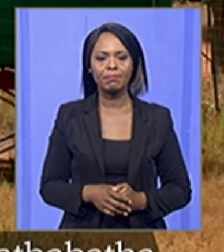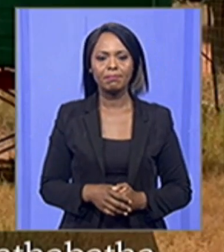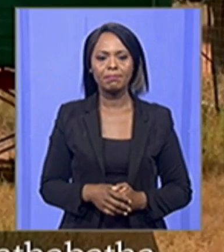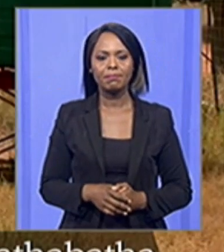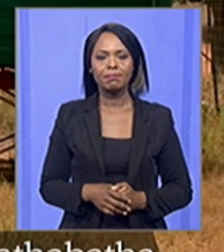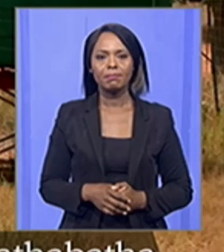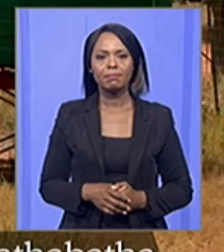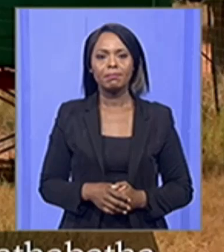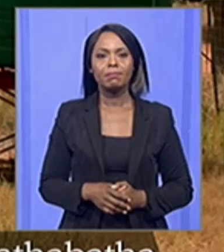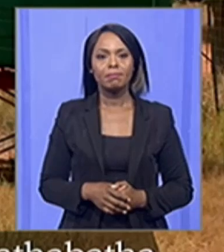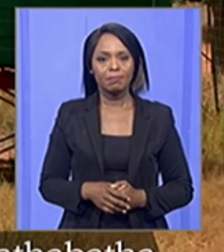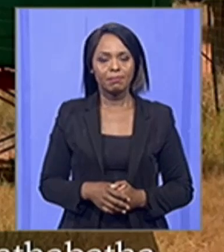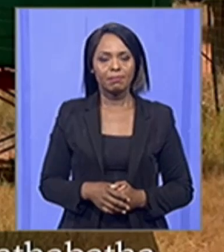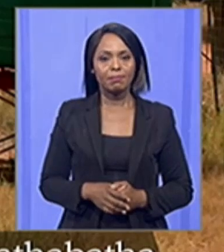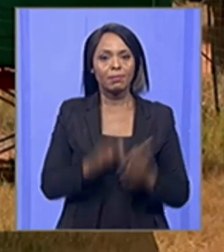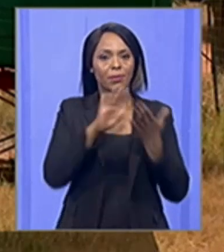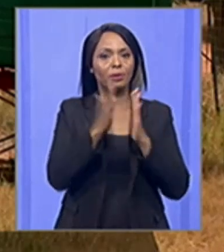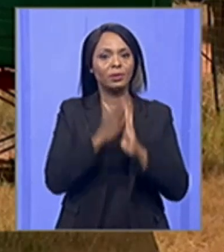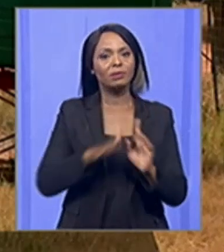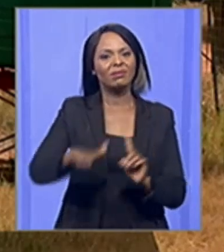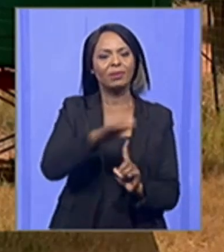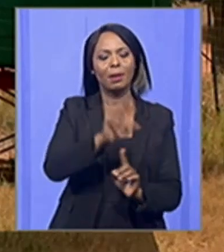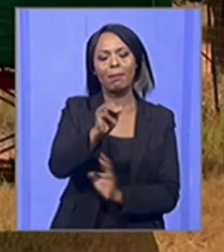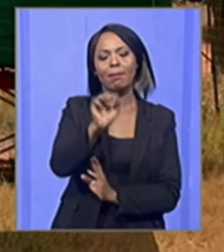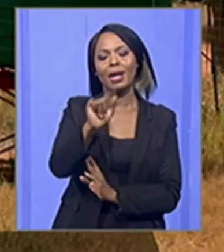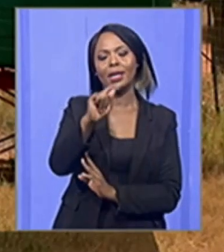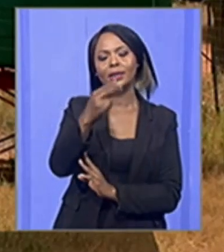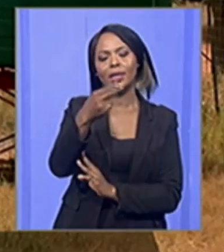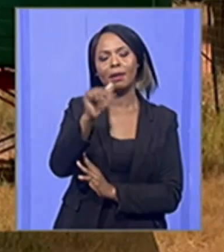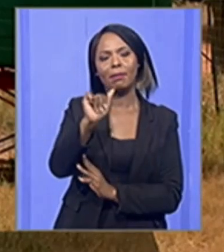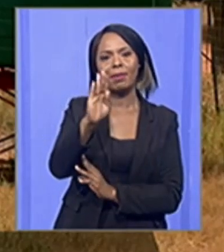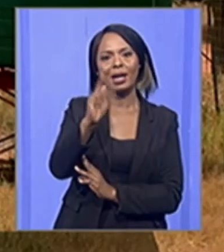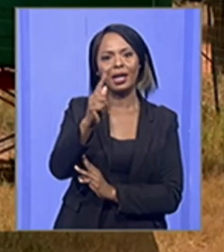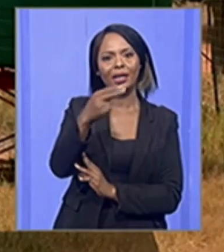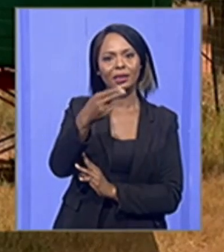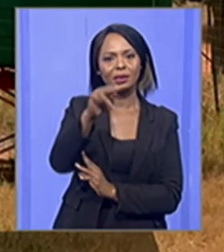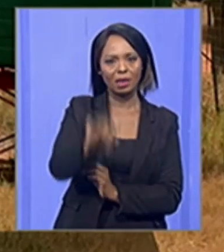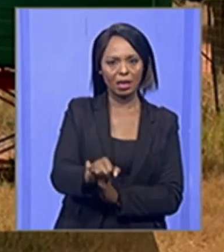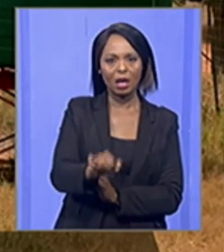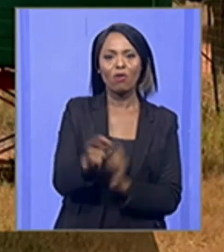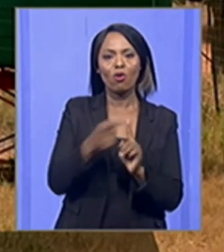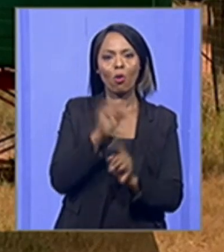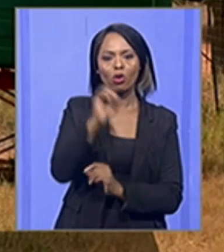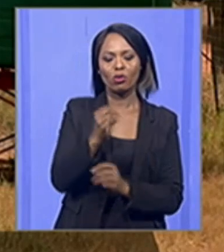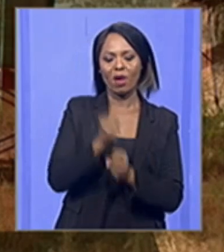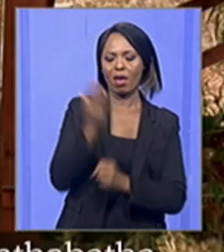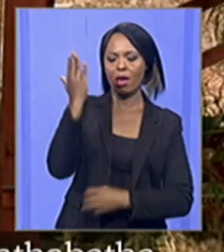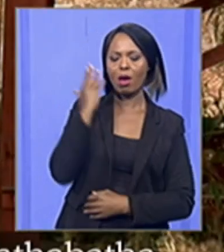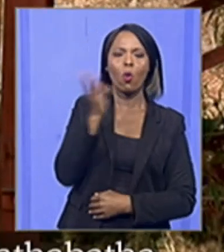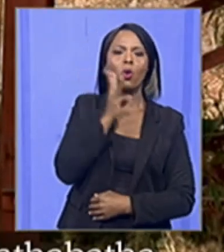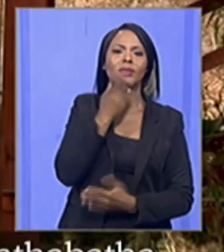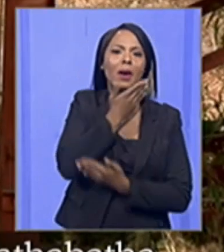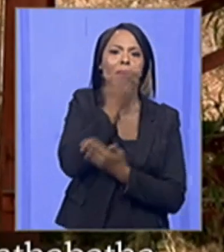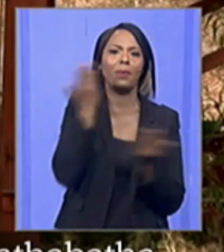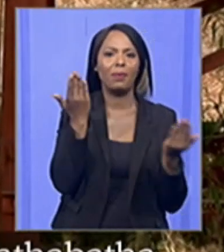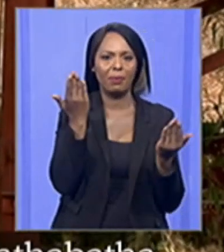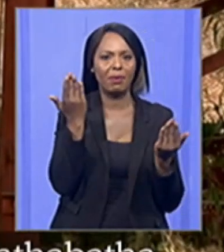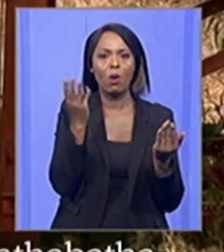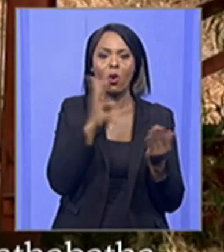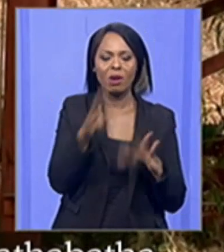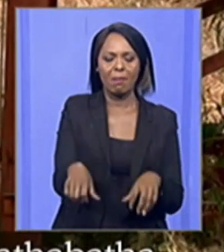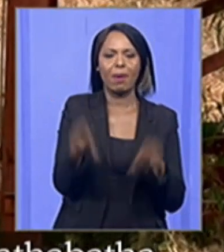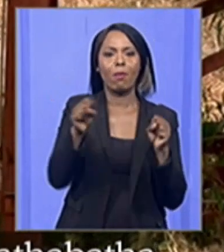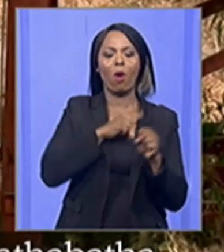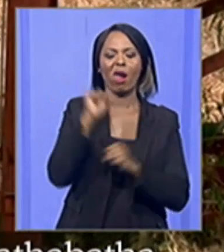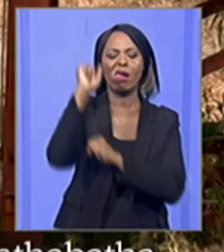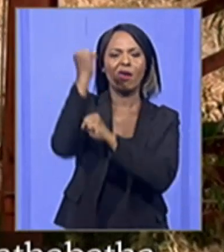Badudi ba motse wa Maseseleng go la ga Mathabatha ba dutse ba hloka metsi go tloga kgweding ya Oktoboro ngwagona. Se ke morago ga gore motšhini wa